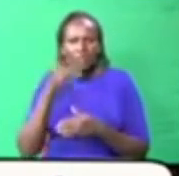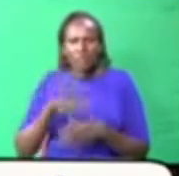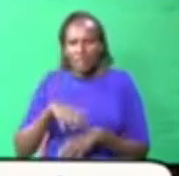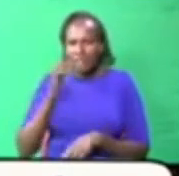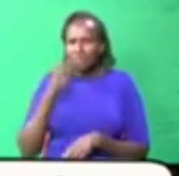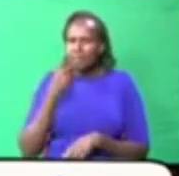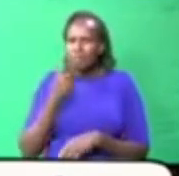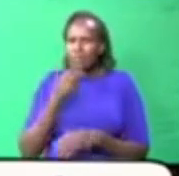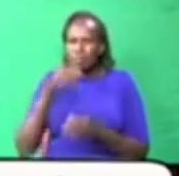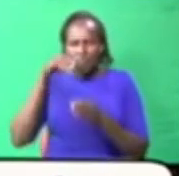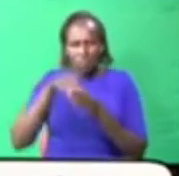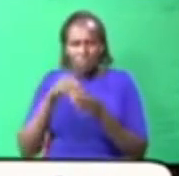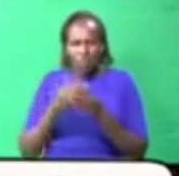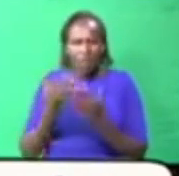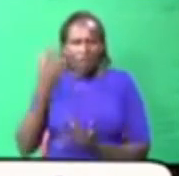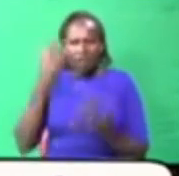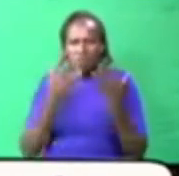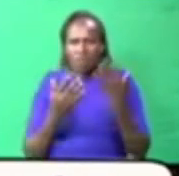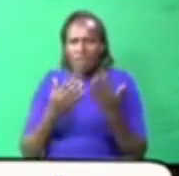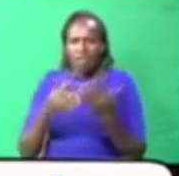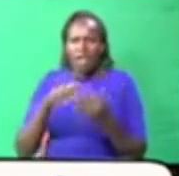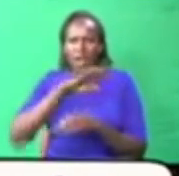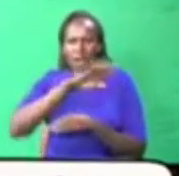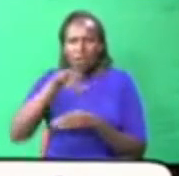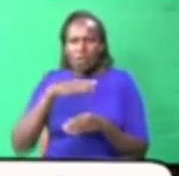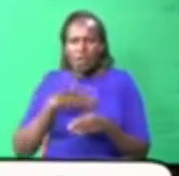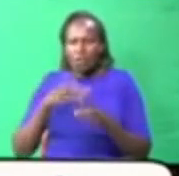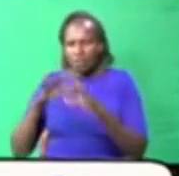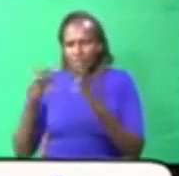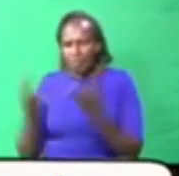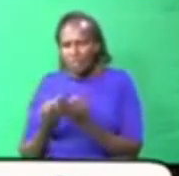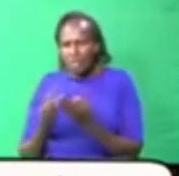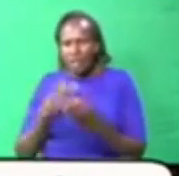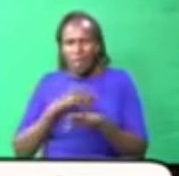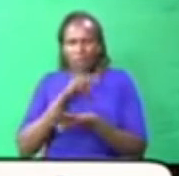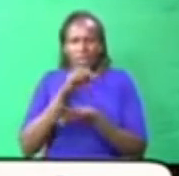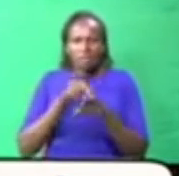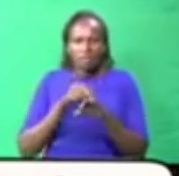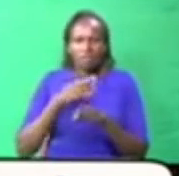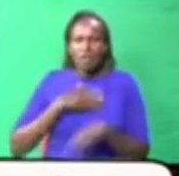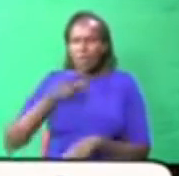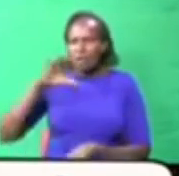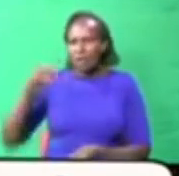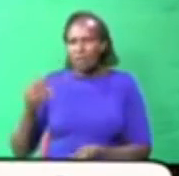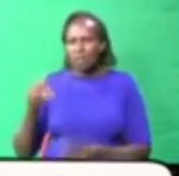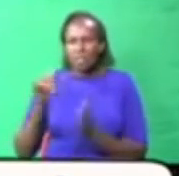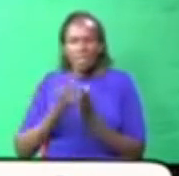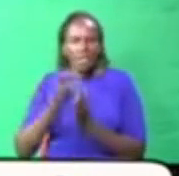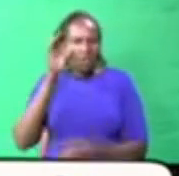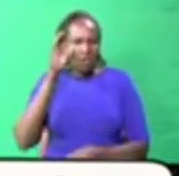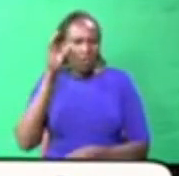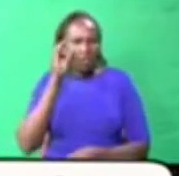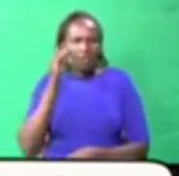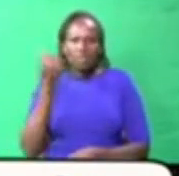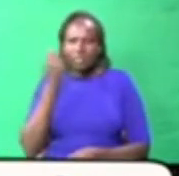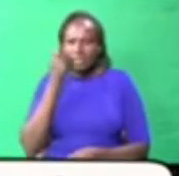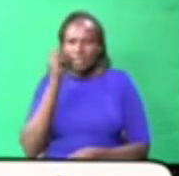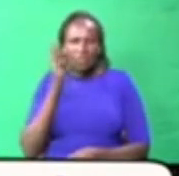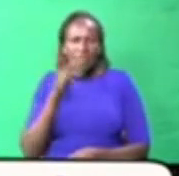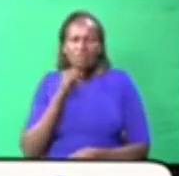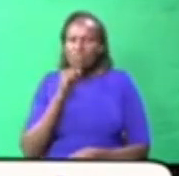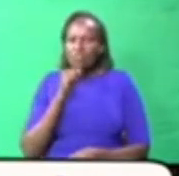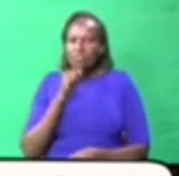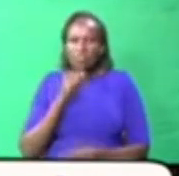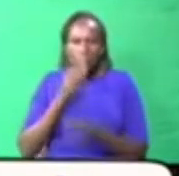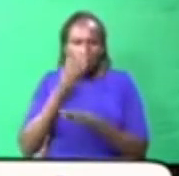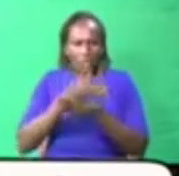put a hedge of fire around our families, around our nation, around our counties, that the COVID-19 virus shall not be able to cross those